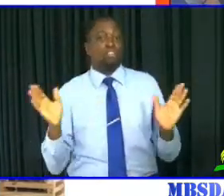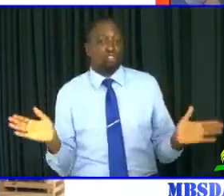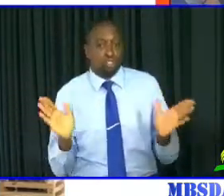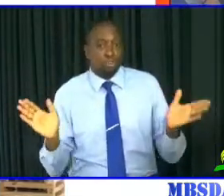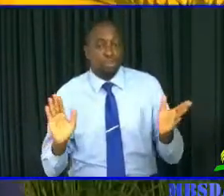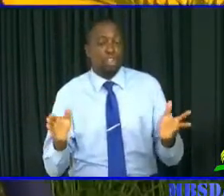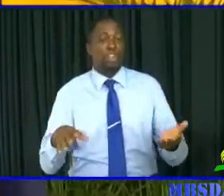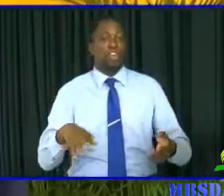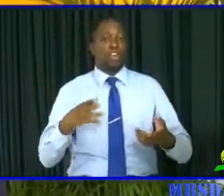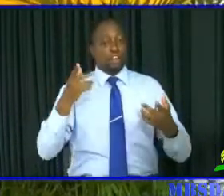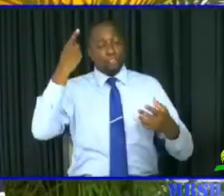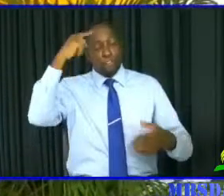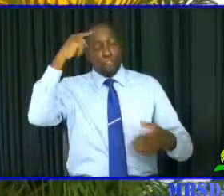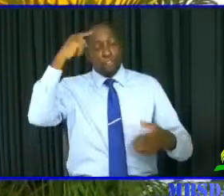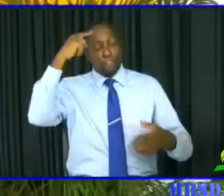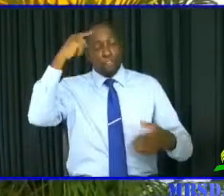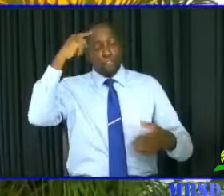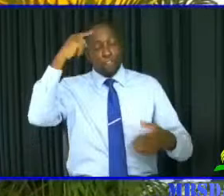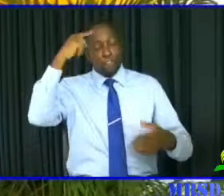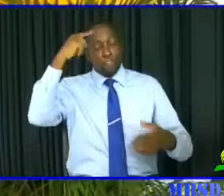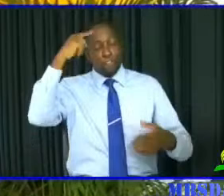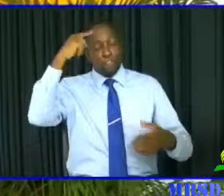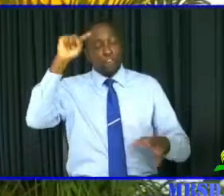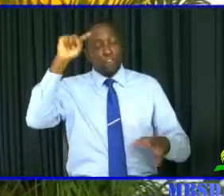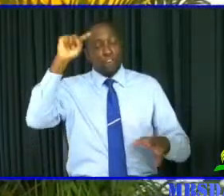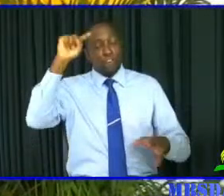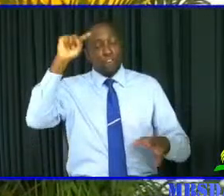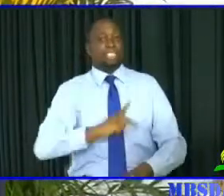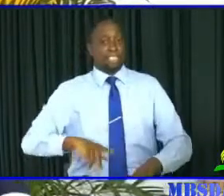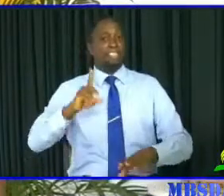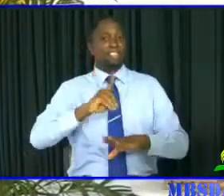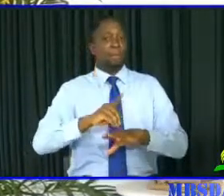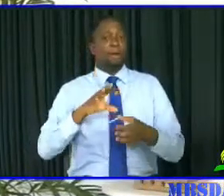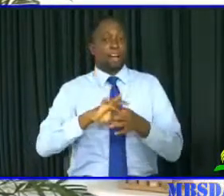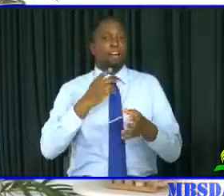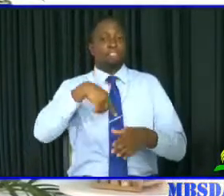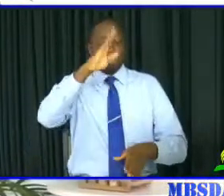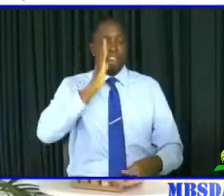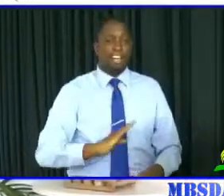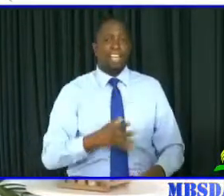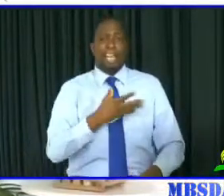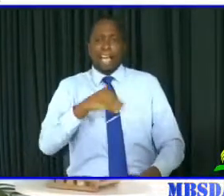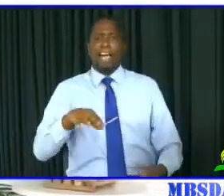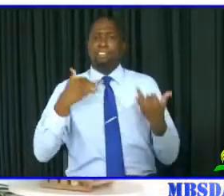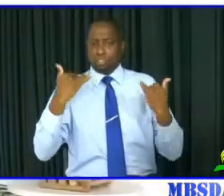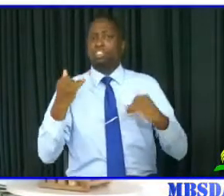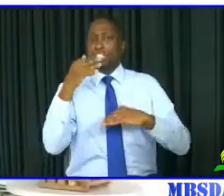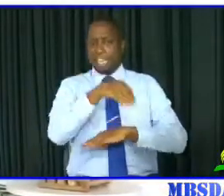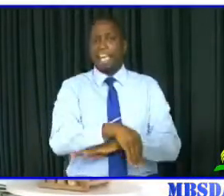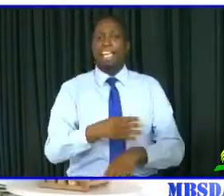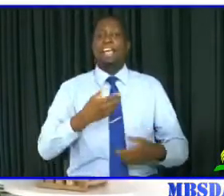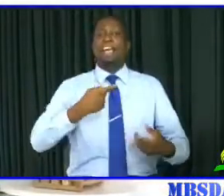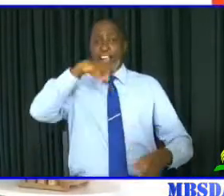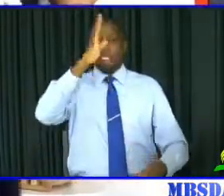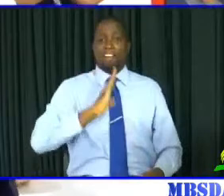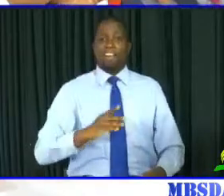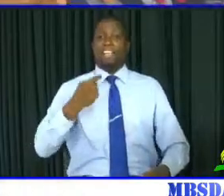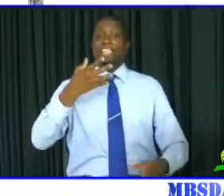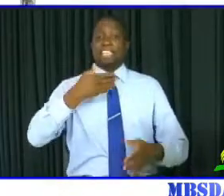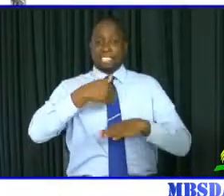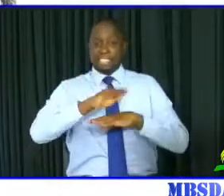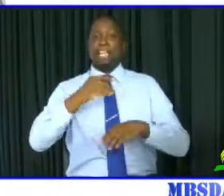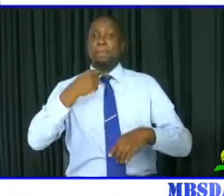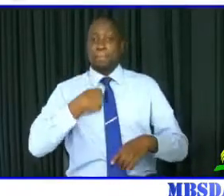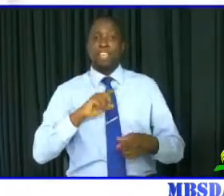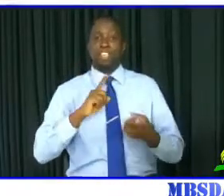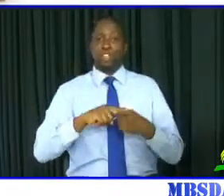going through, but God has sent me tonight to push you along the narrow path, to push you